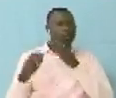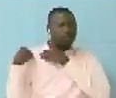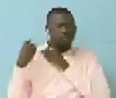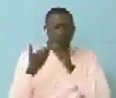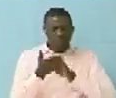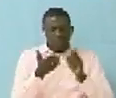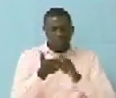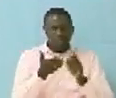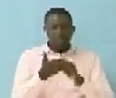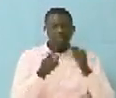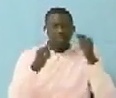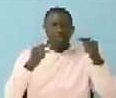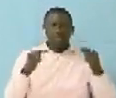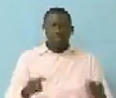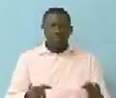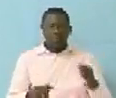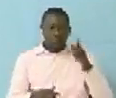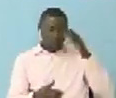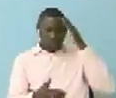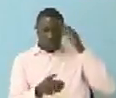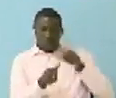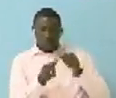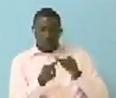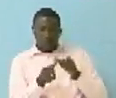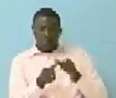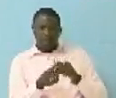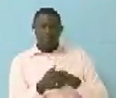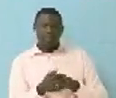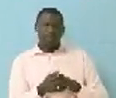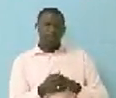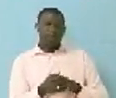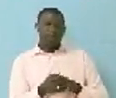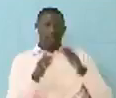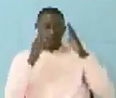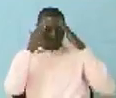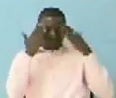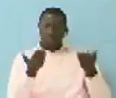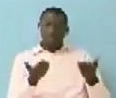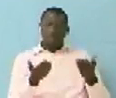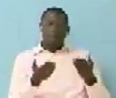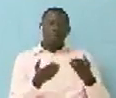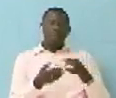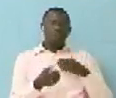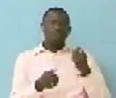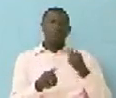I can't remember because he was not within the hall. He was not staying with us in the hall.